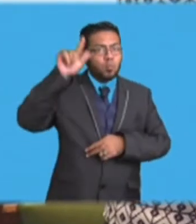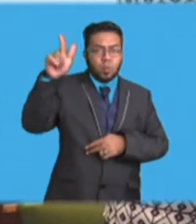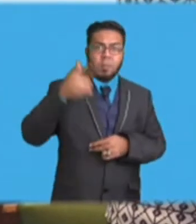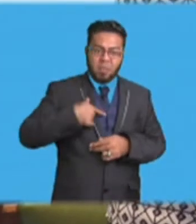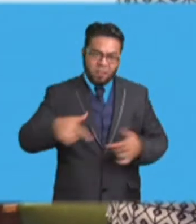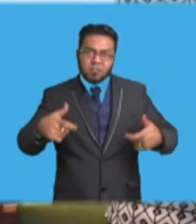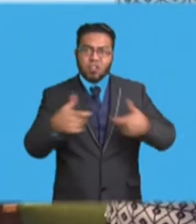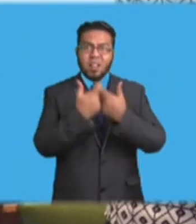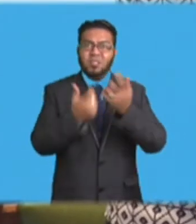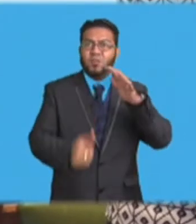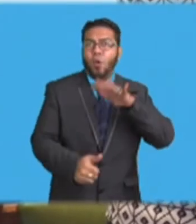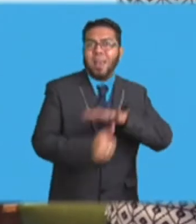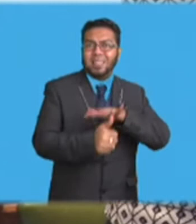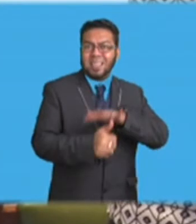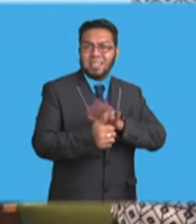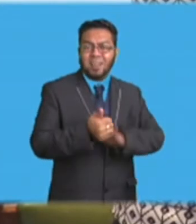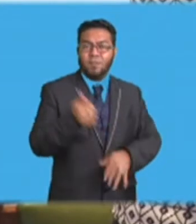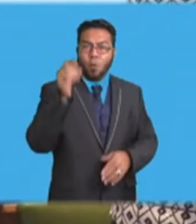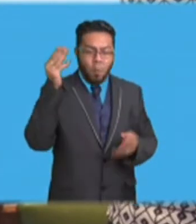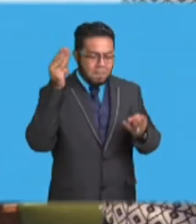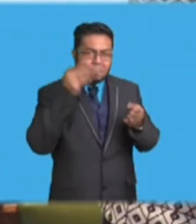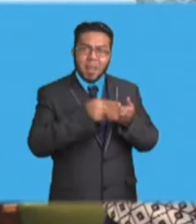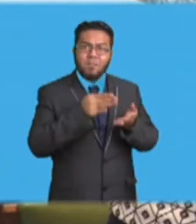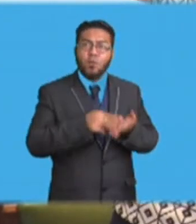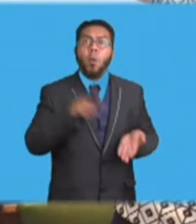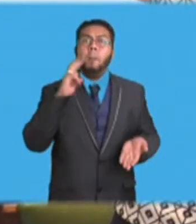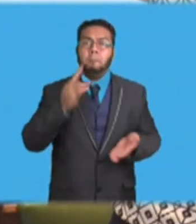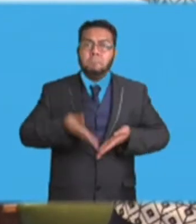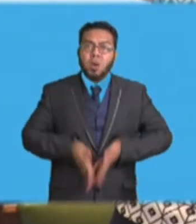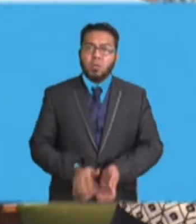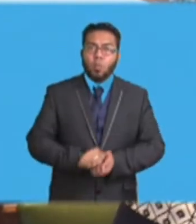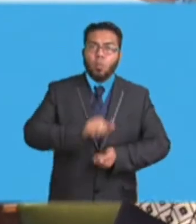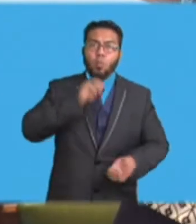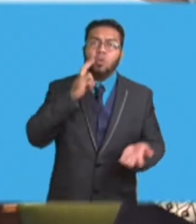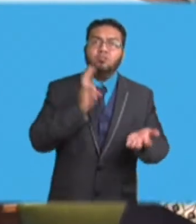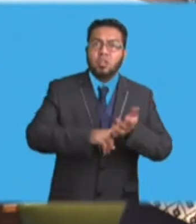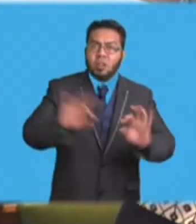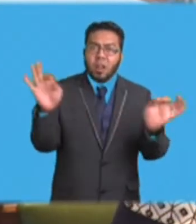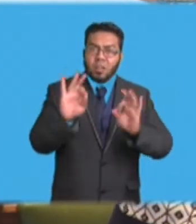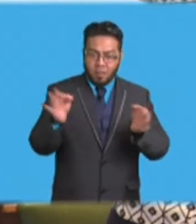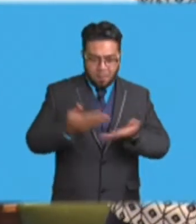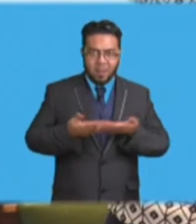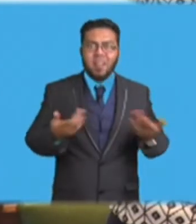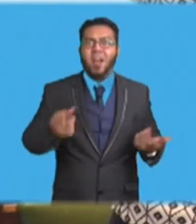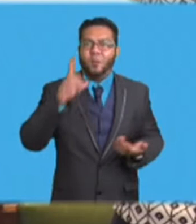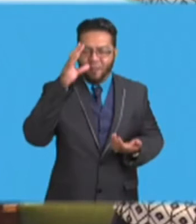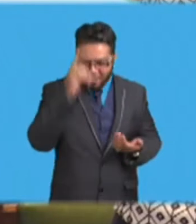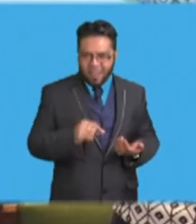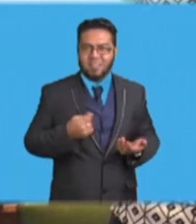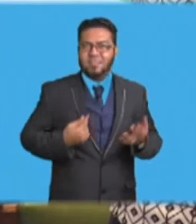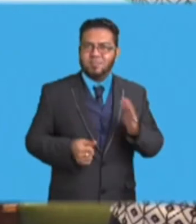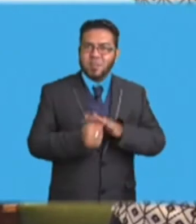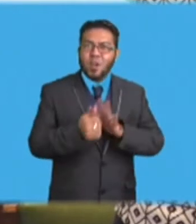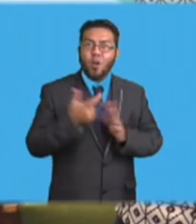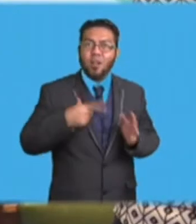in accessing the main centers for birth registration. Honorable Deputy Speaker, since the inception of REACH,